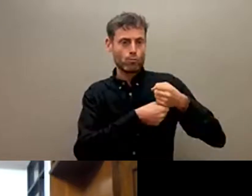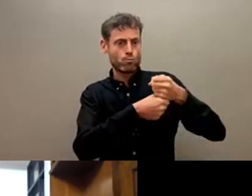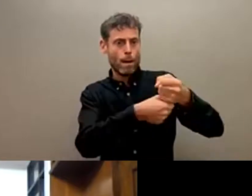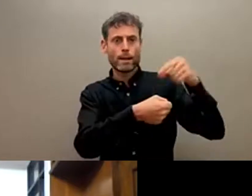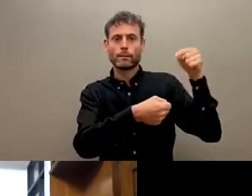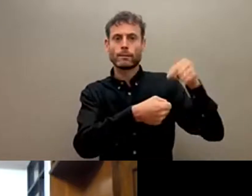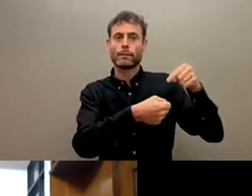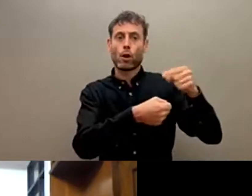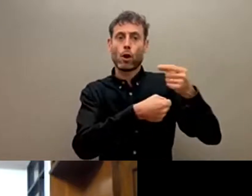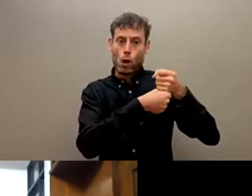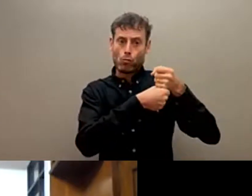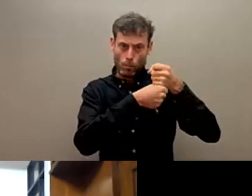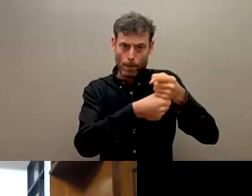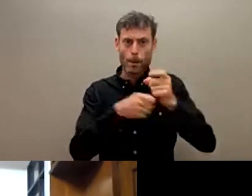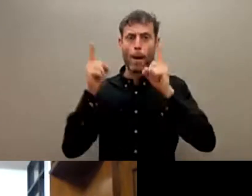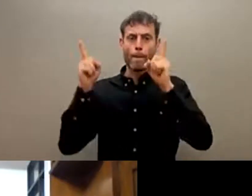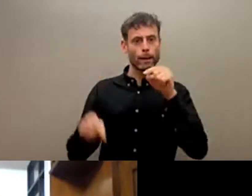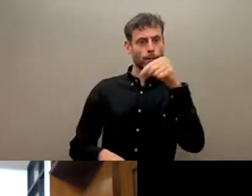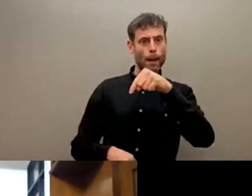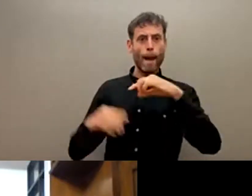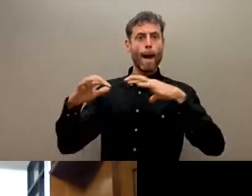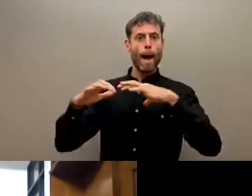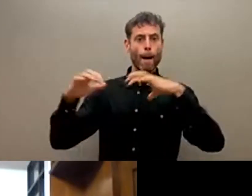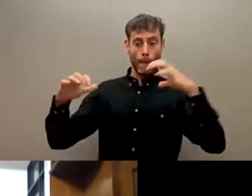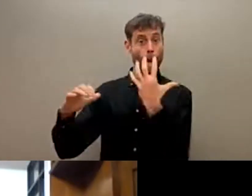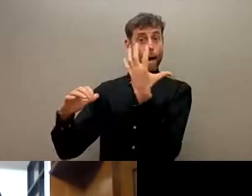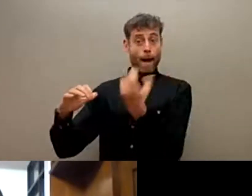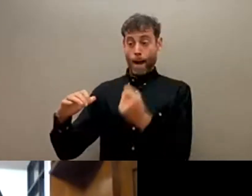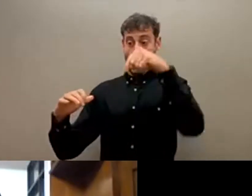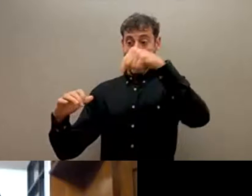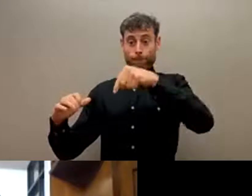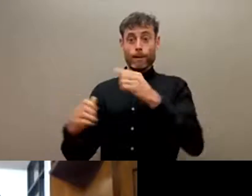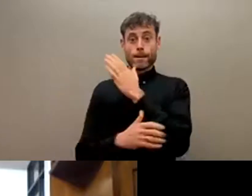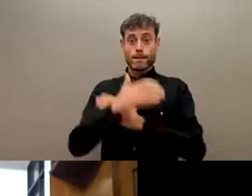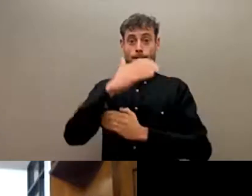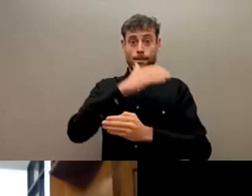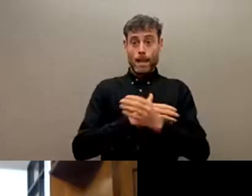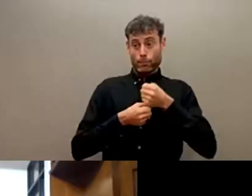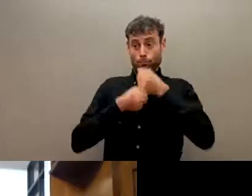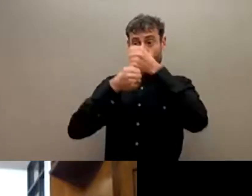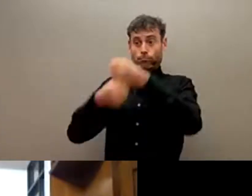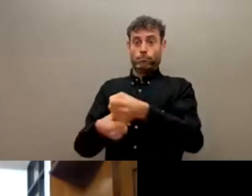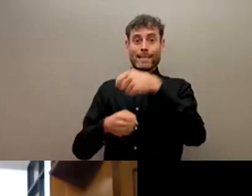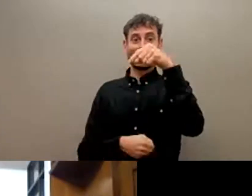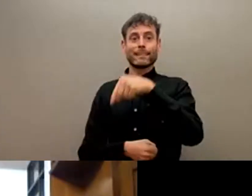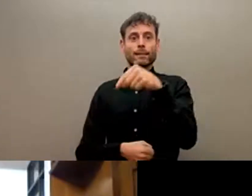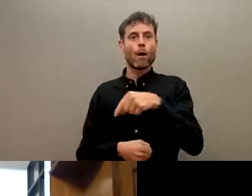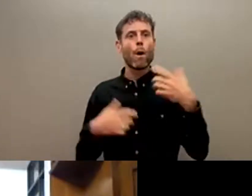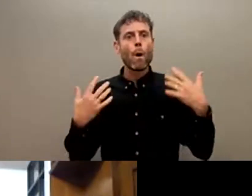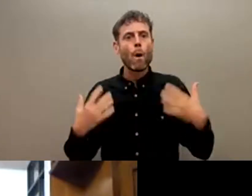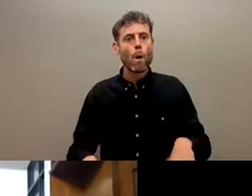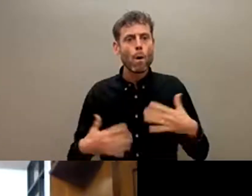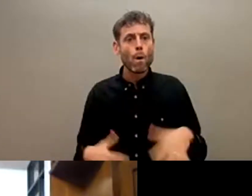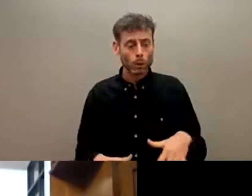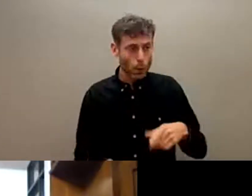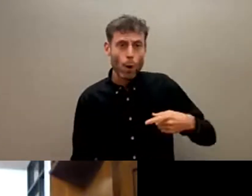the representation modality. So this is what the leaders can do, bring change.